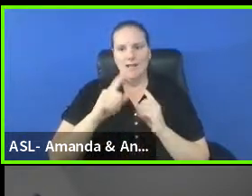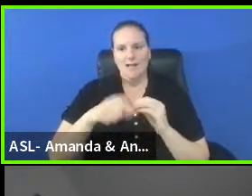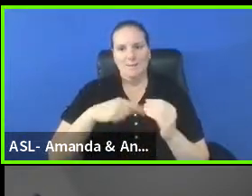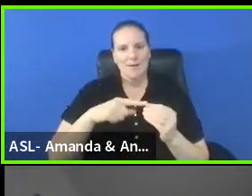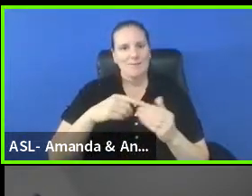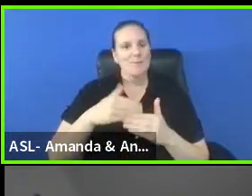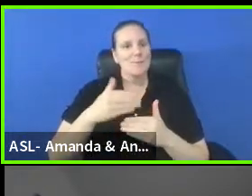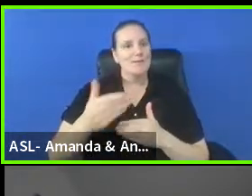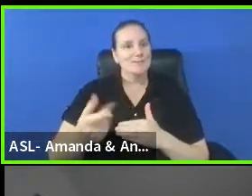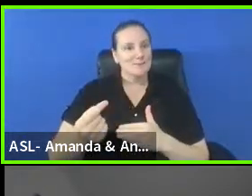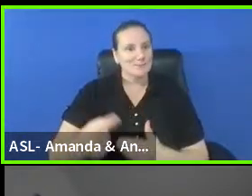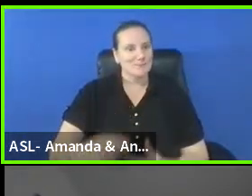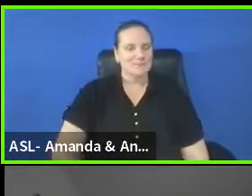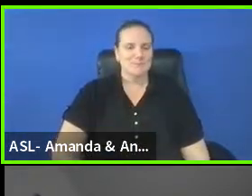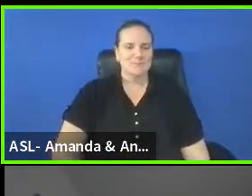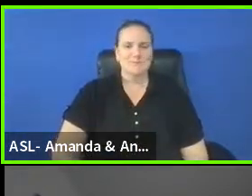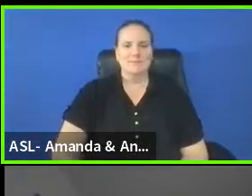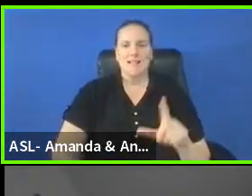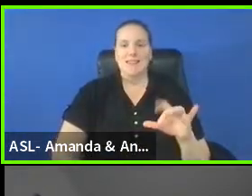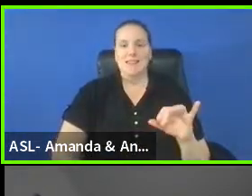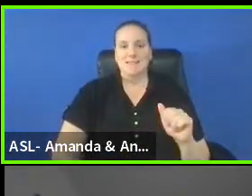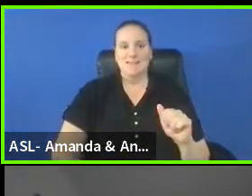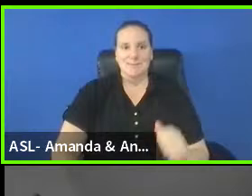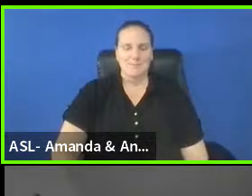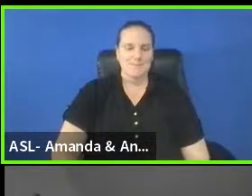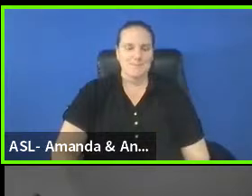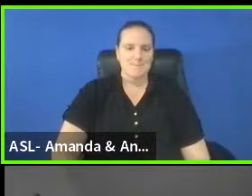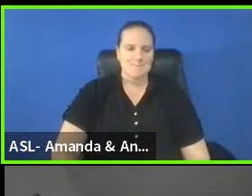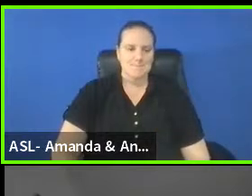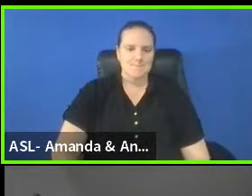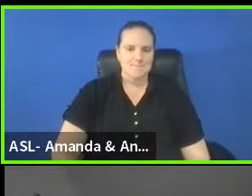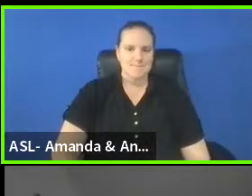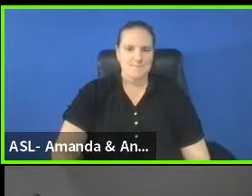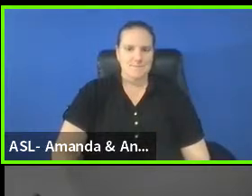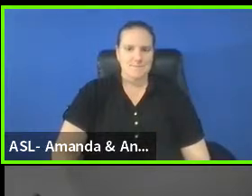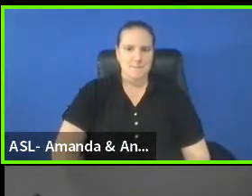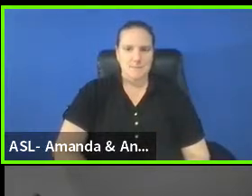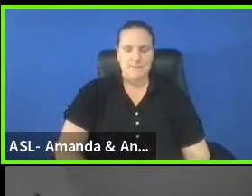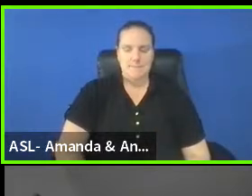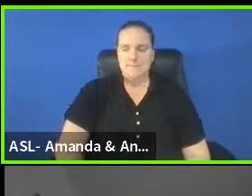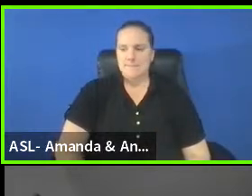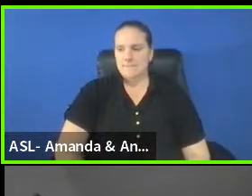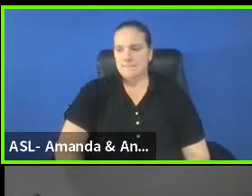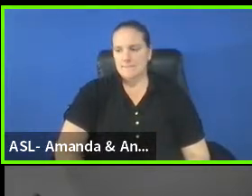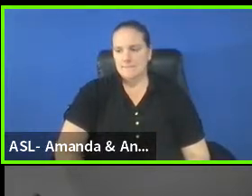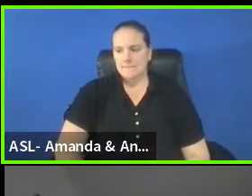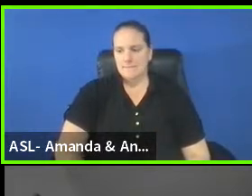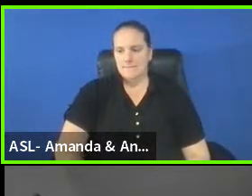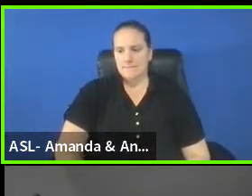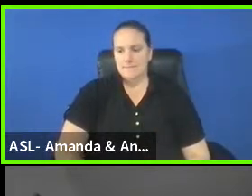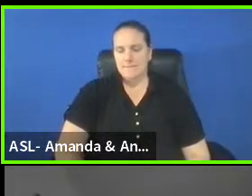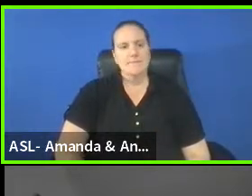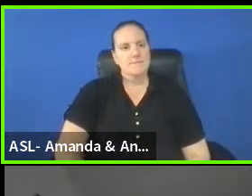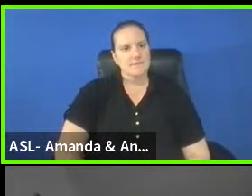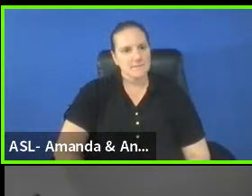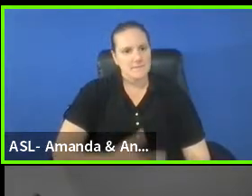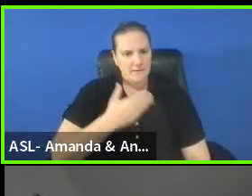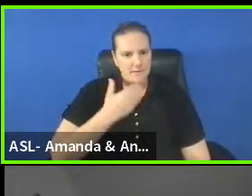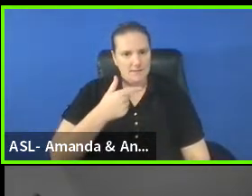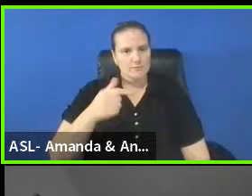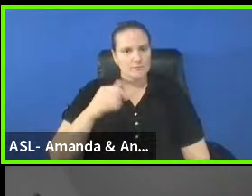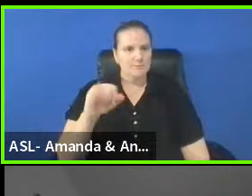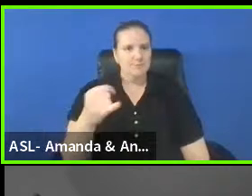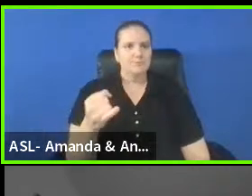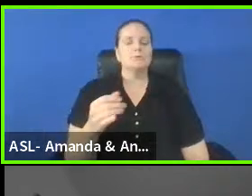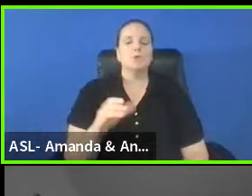what's next. So Lisa. Thanks, Greg. Well, so we're interested in kind of just an open